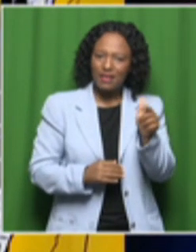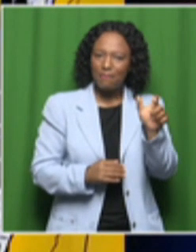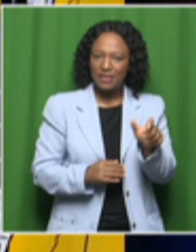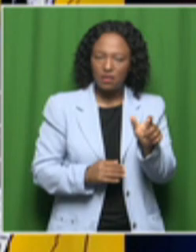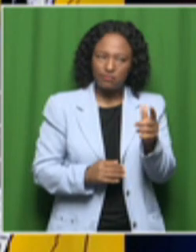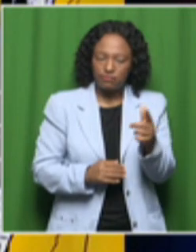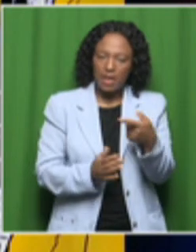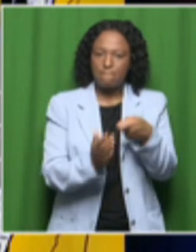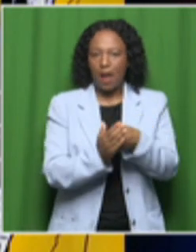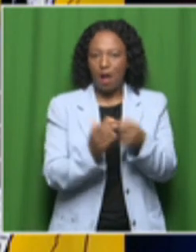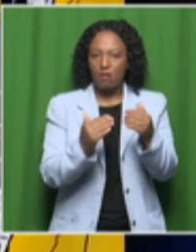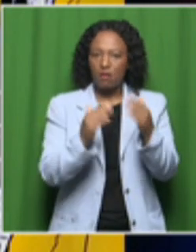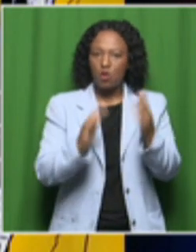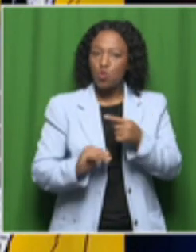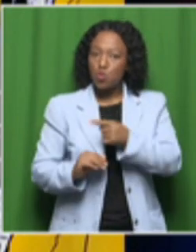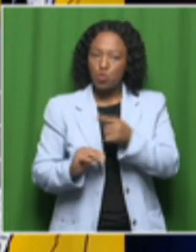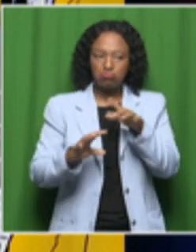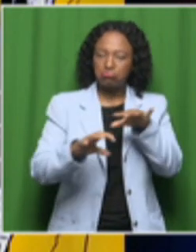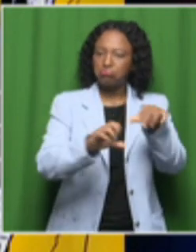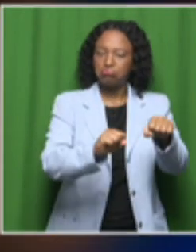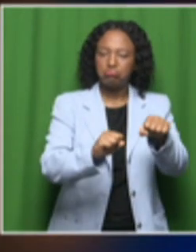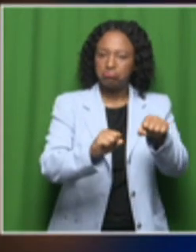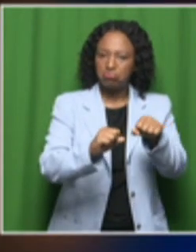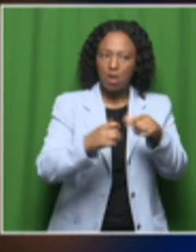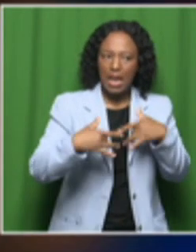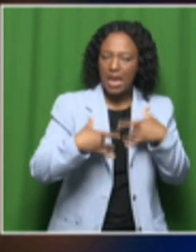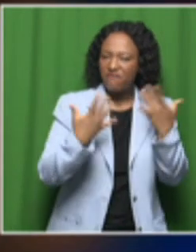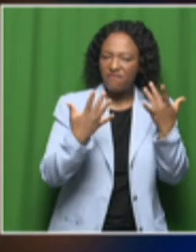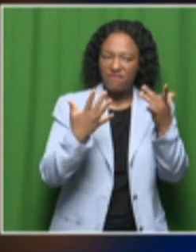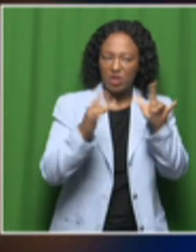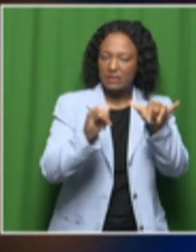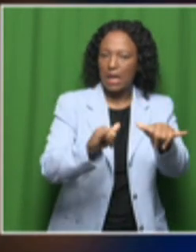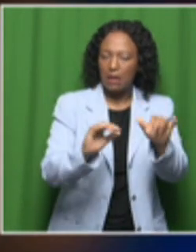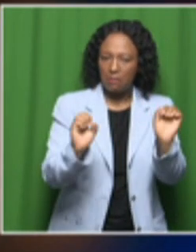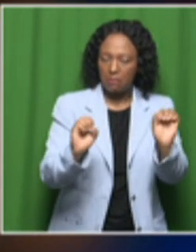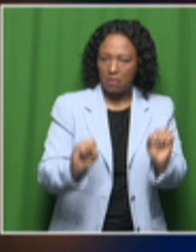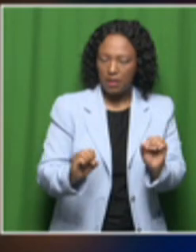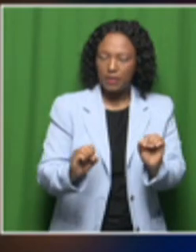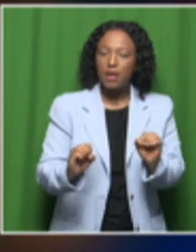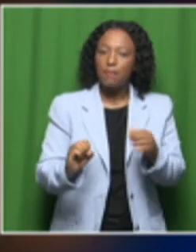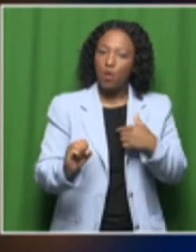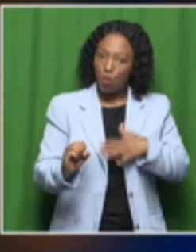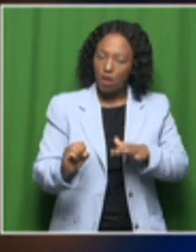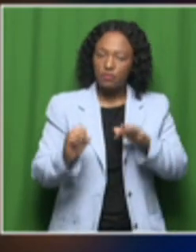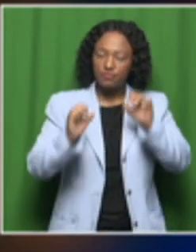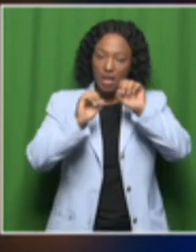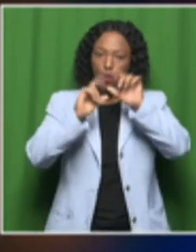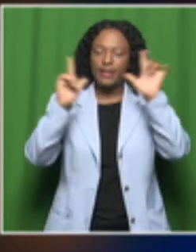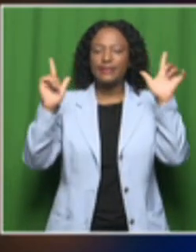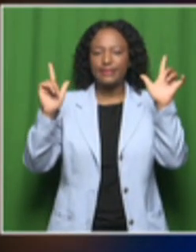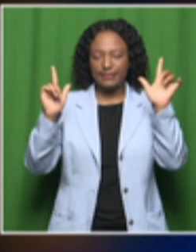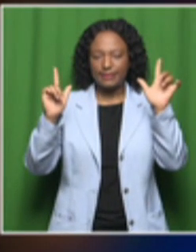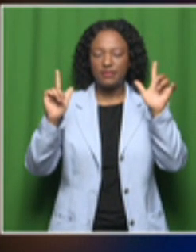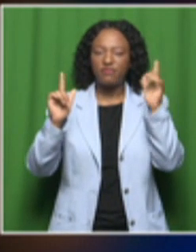that house and you are not occupying it. Also, I'm trying to bring awareness throughout this exhibition